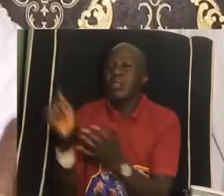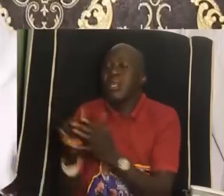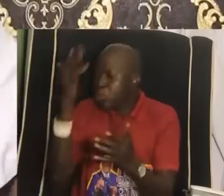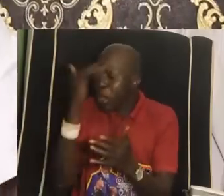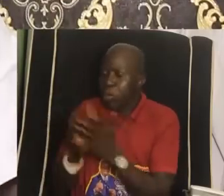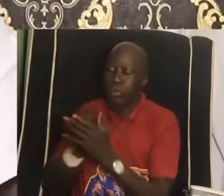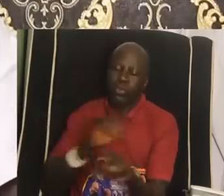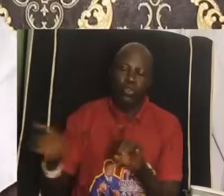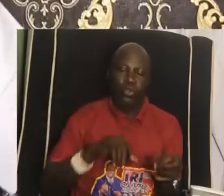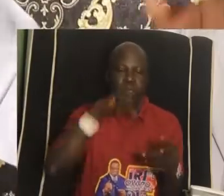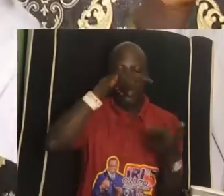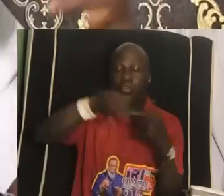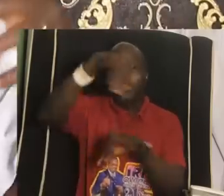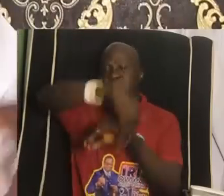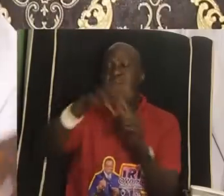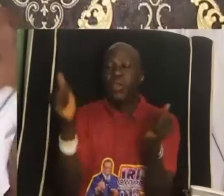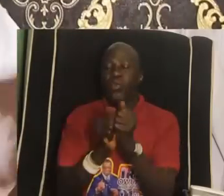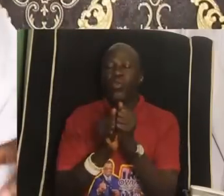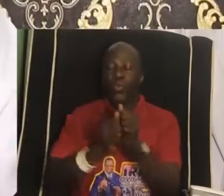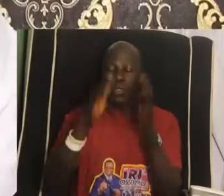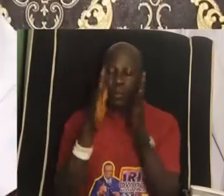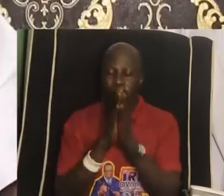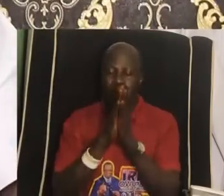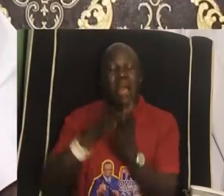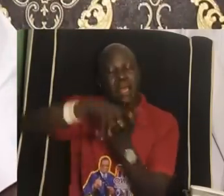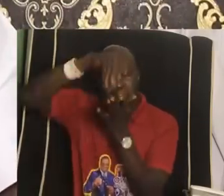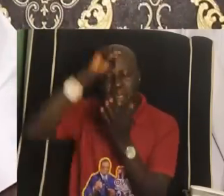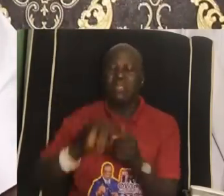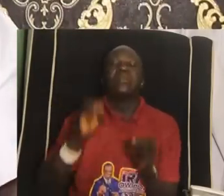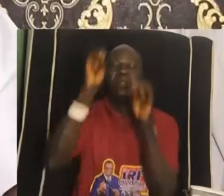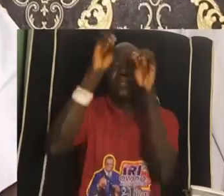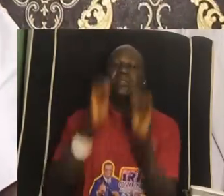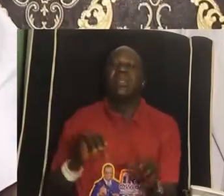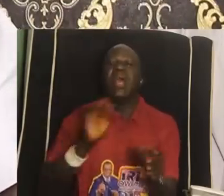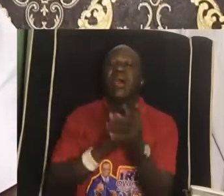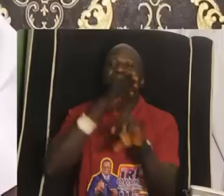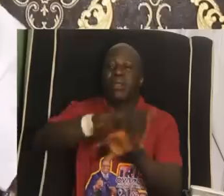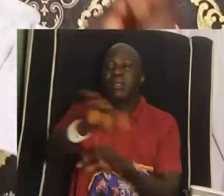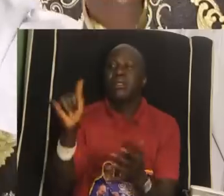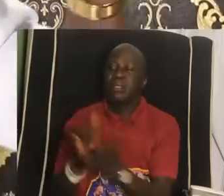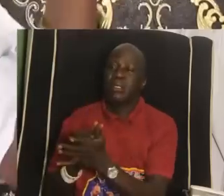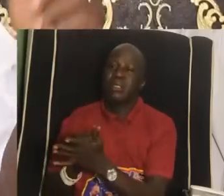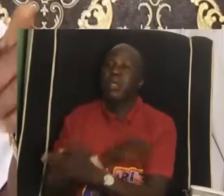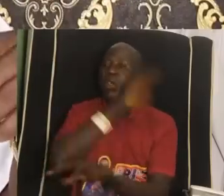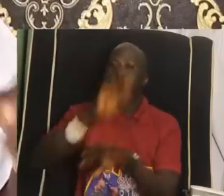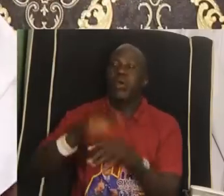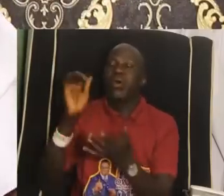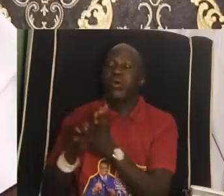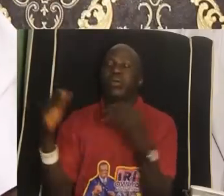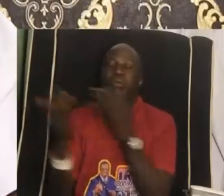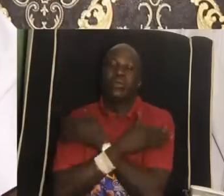tambourine. That's what we'll do tonight. With prayer and great teachings. After this. On Sunday.